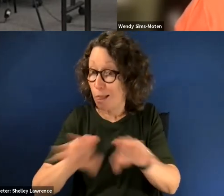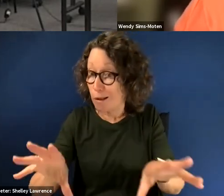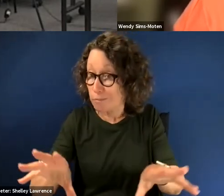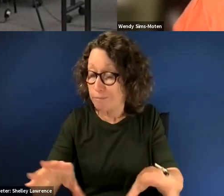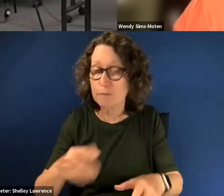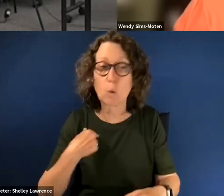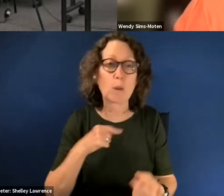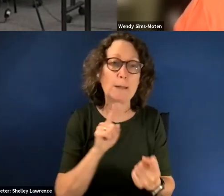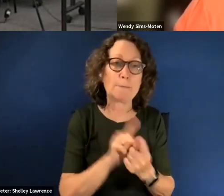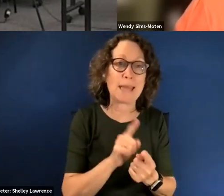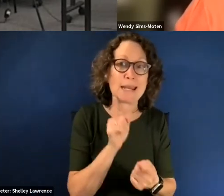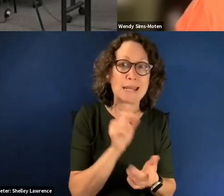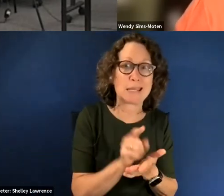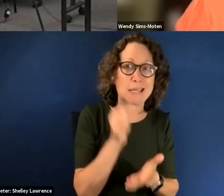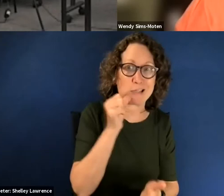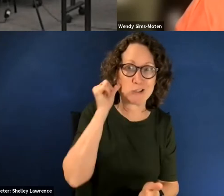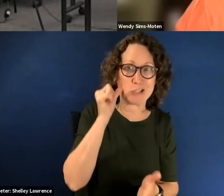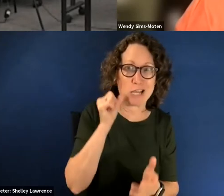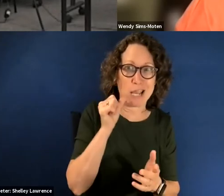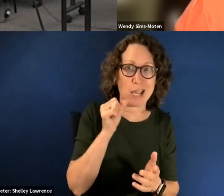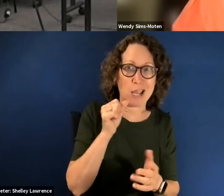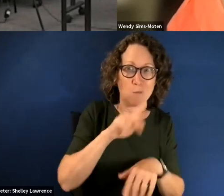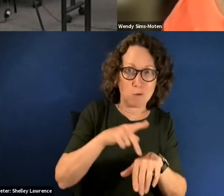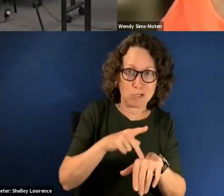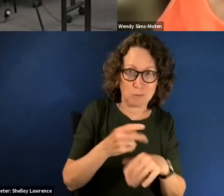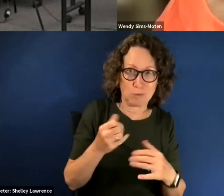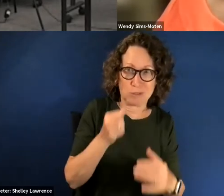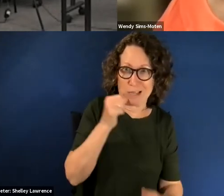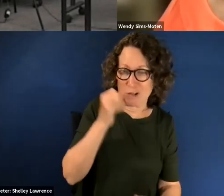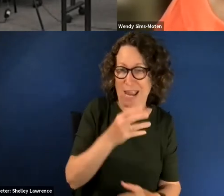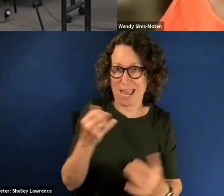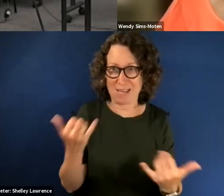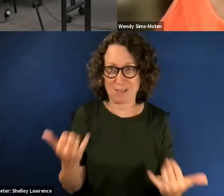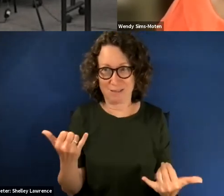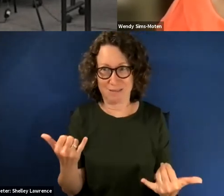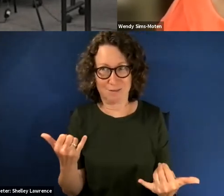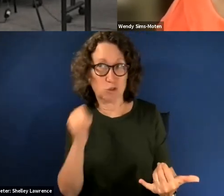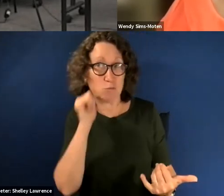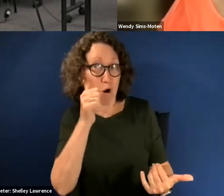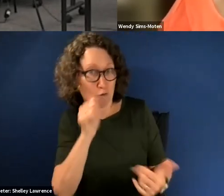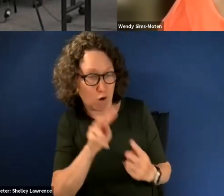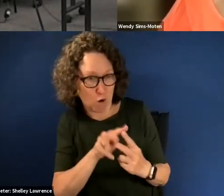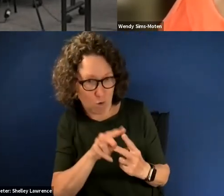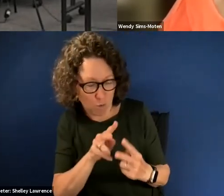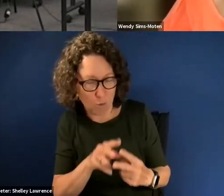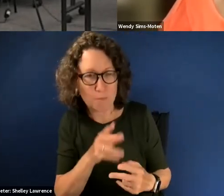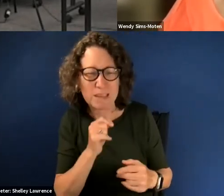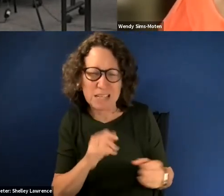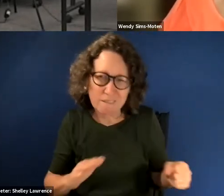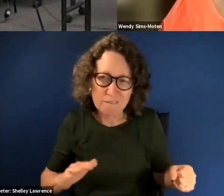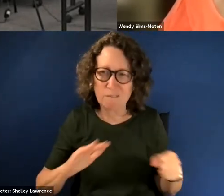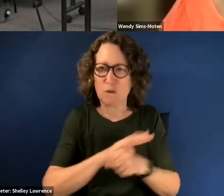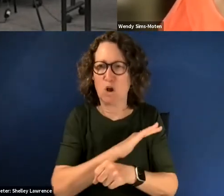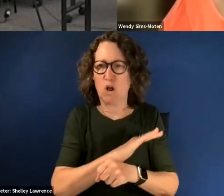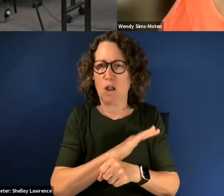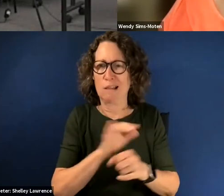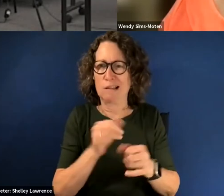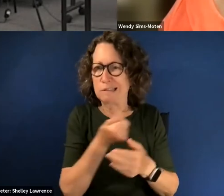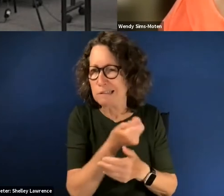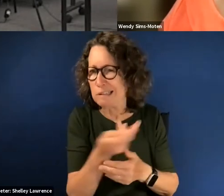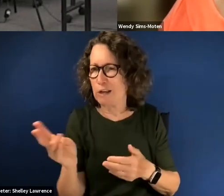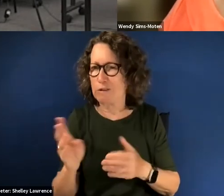met with principals yesterday. We're meeting with them again tomorrow. And so it's a full series